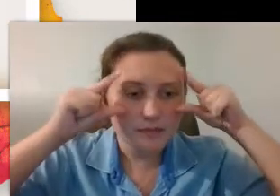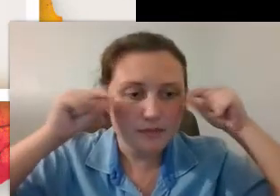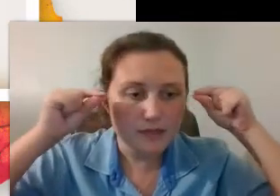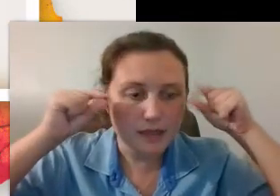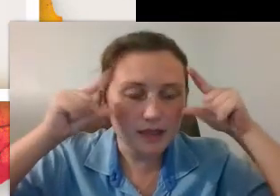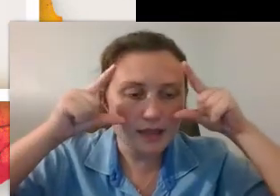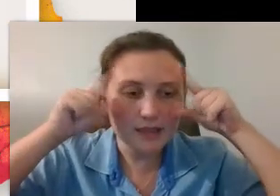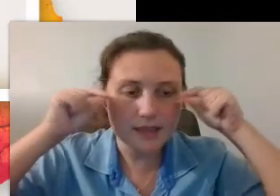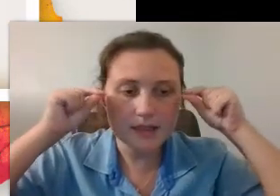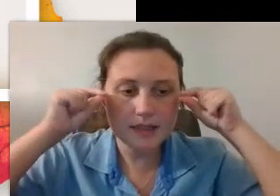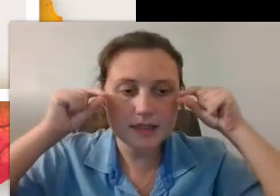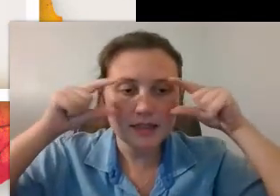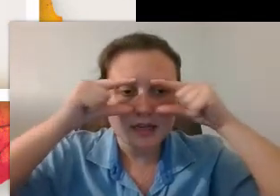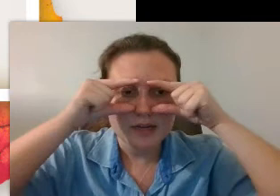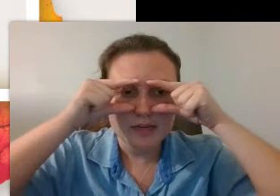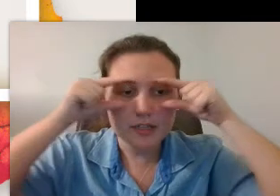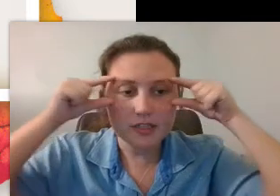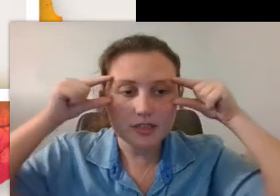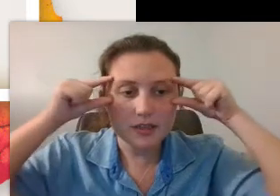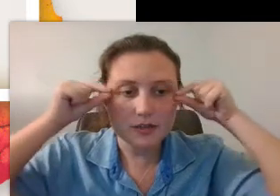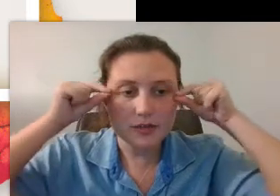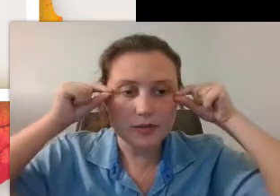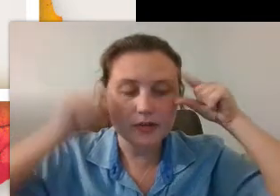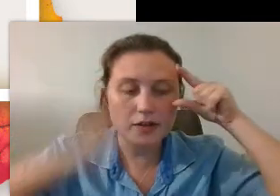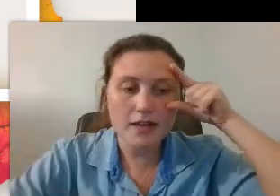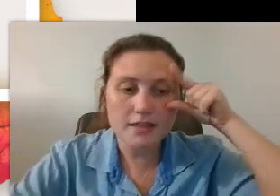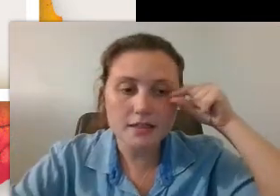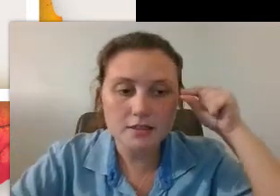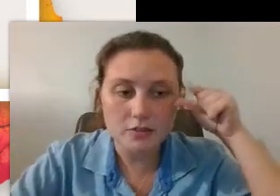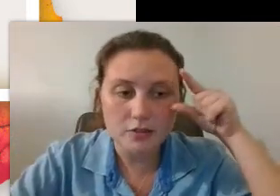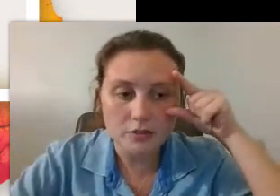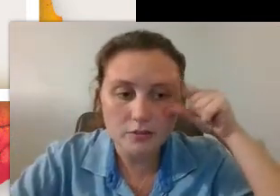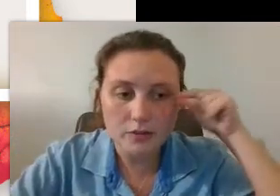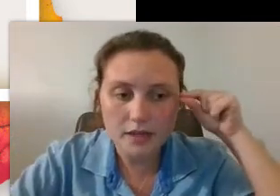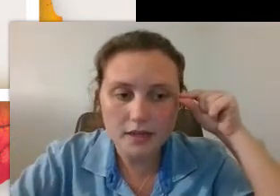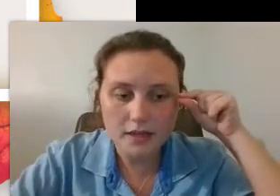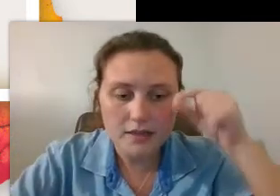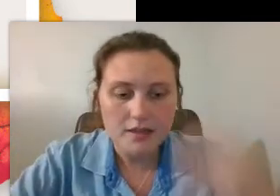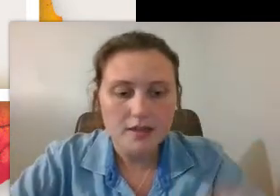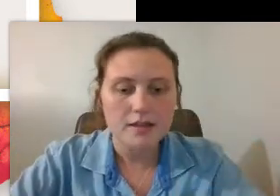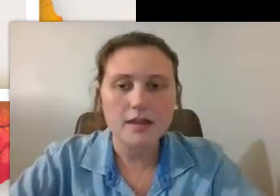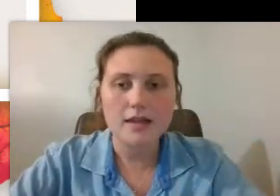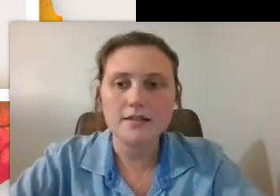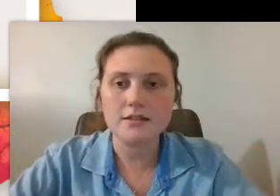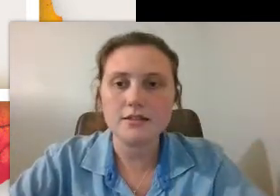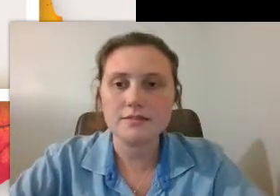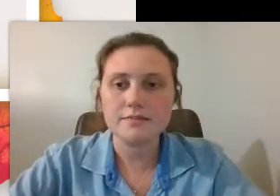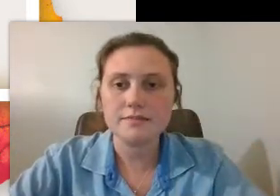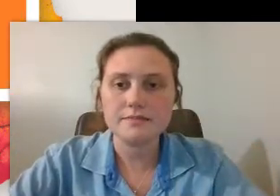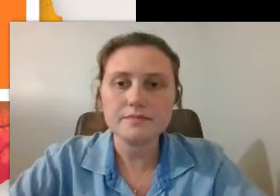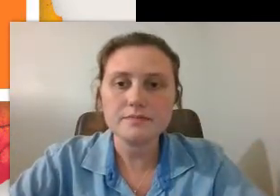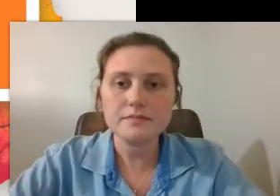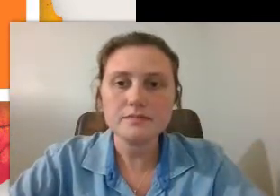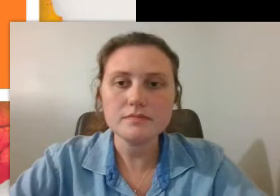Glasses, we sign glasses like this. Imagine it's like the rim of your glasses. You can do it with one hand. Glasses.